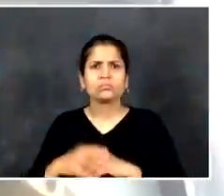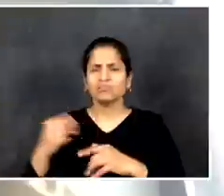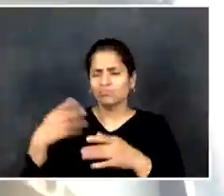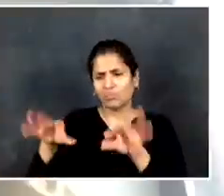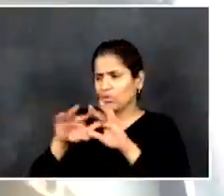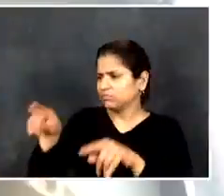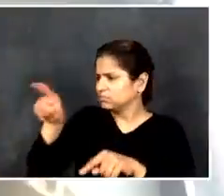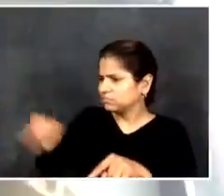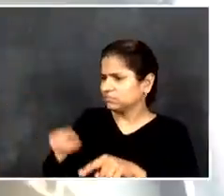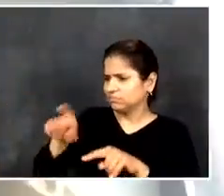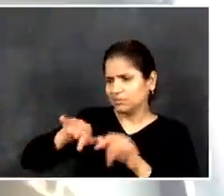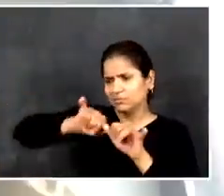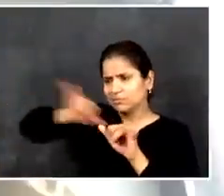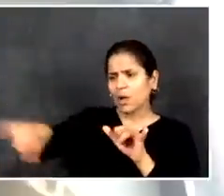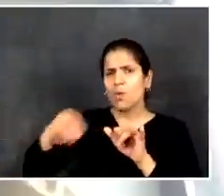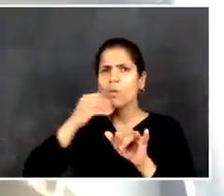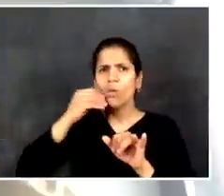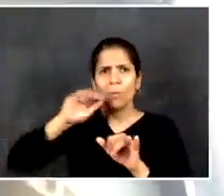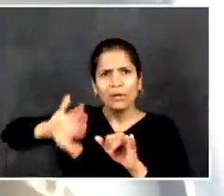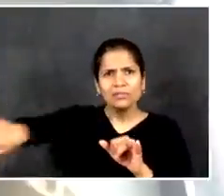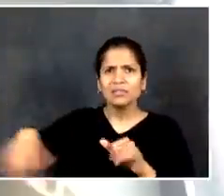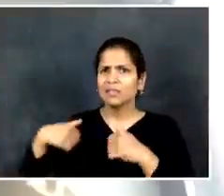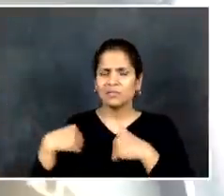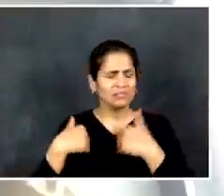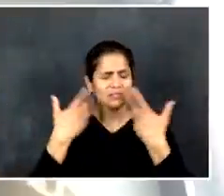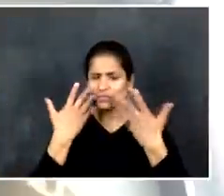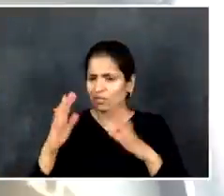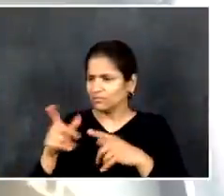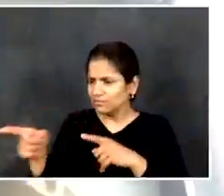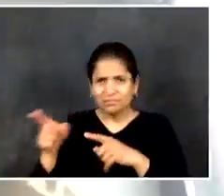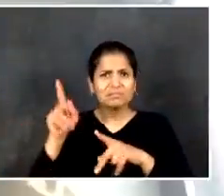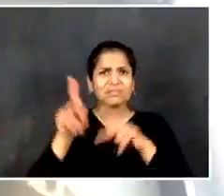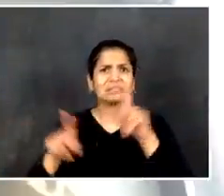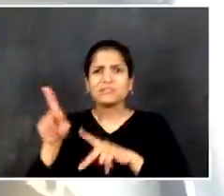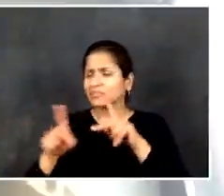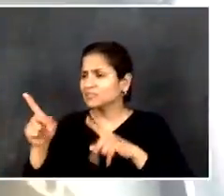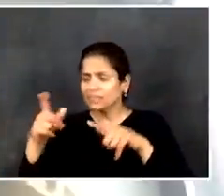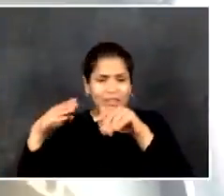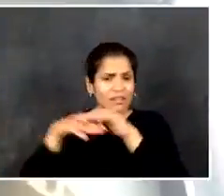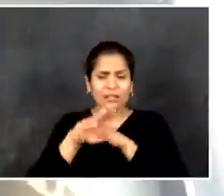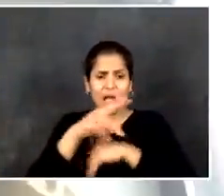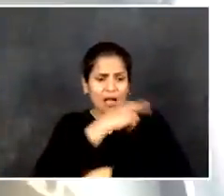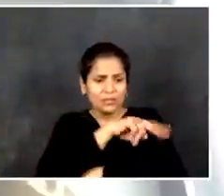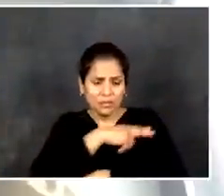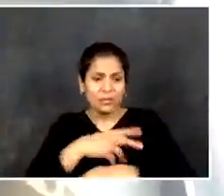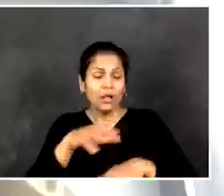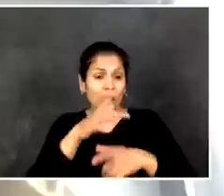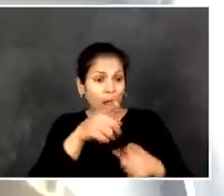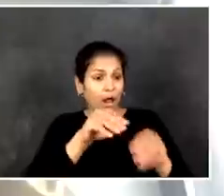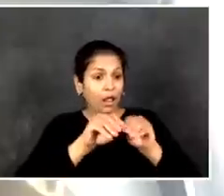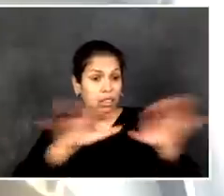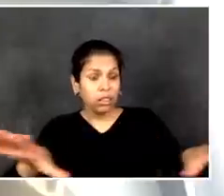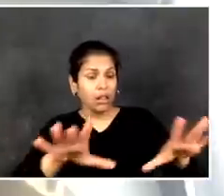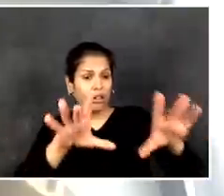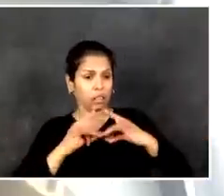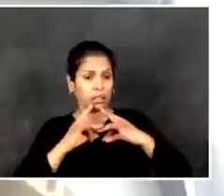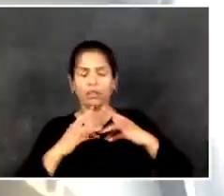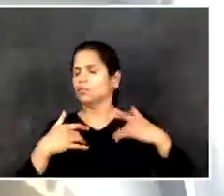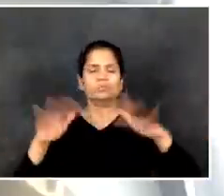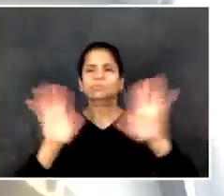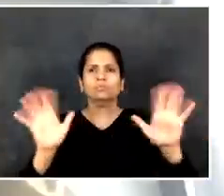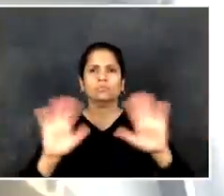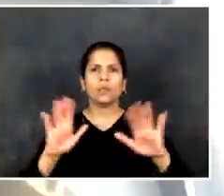where there are a lot of people who have COVID and could transmit COVID to them. We don't want to use